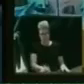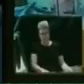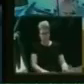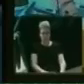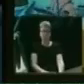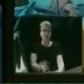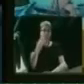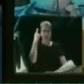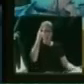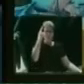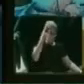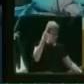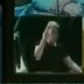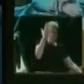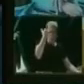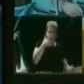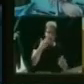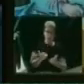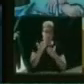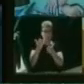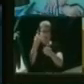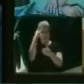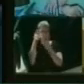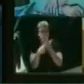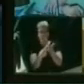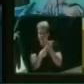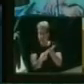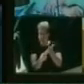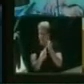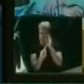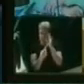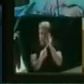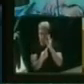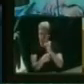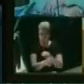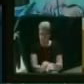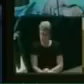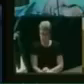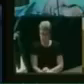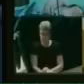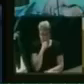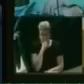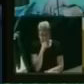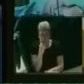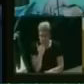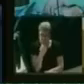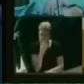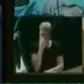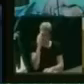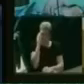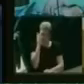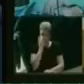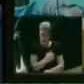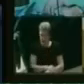Reason I brought this up for discussion is, I'm sorry, here I'm not talking loud enough. My mic's not working.